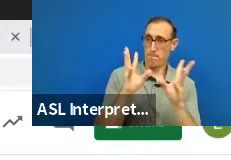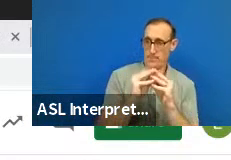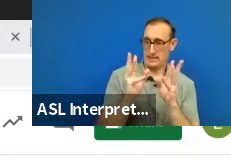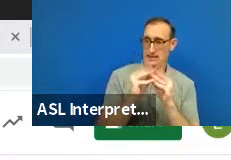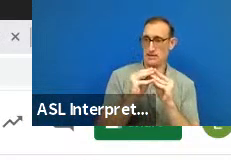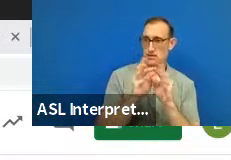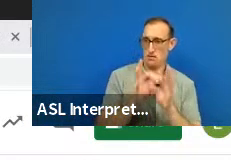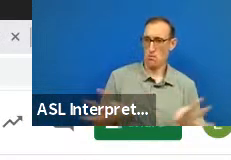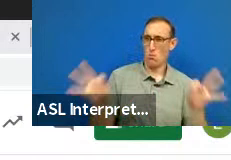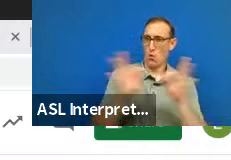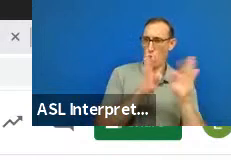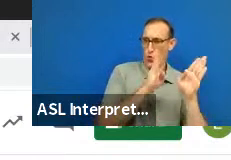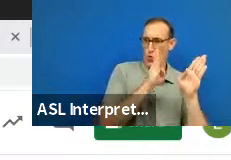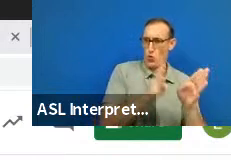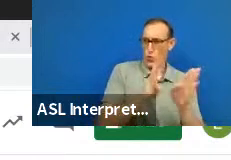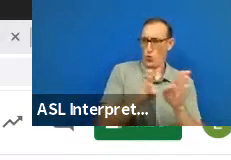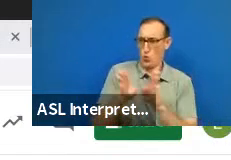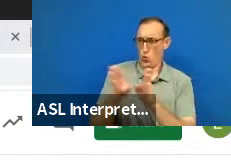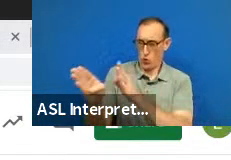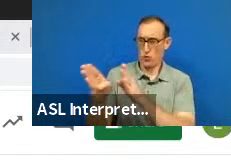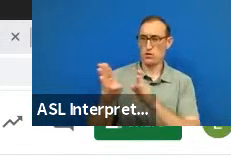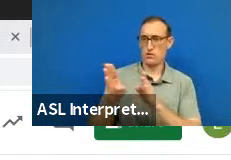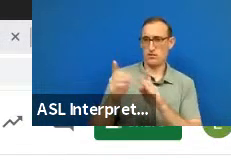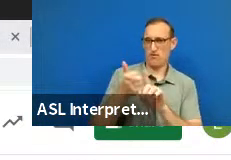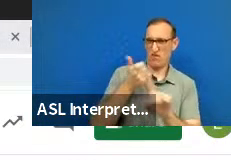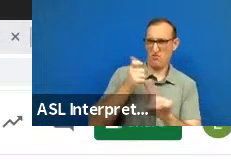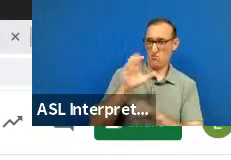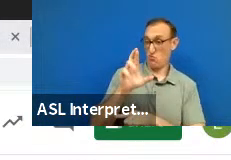board meetings would be better.